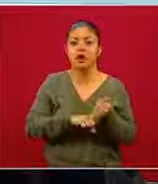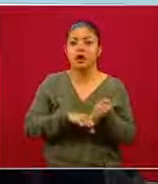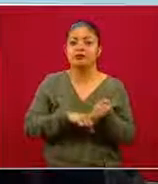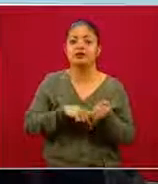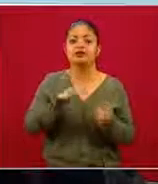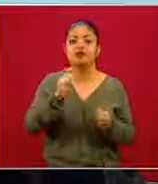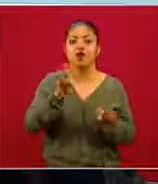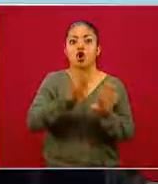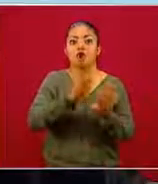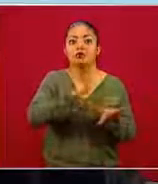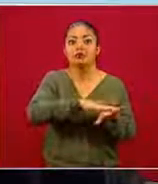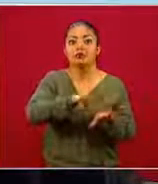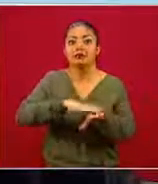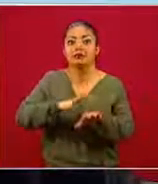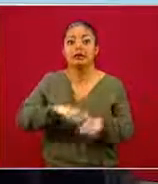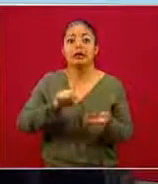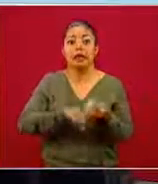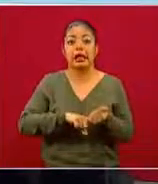matter,